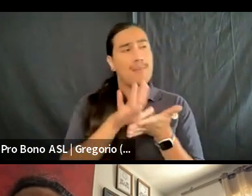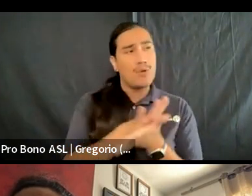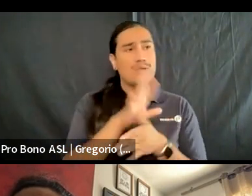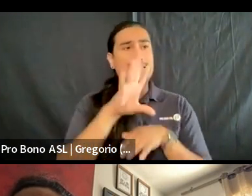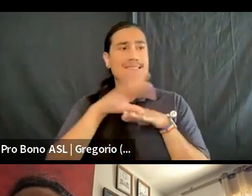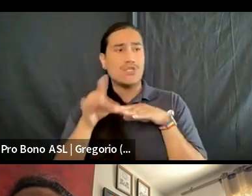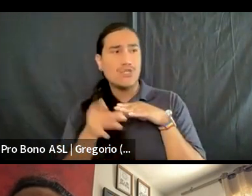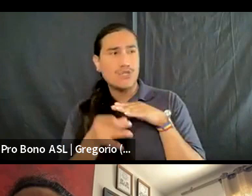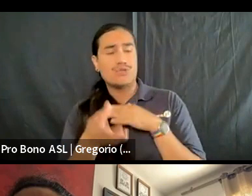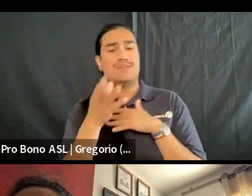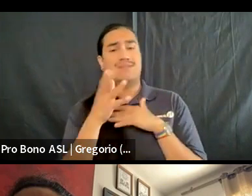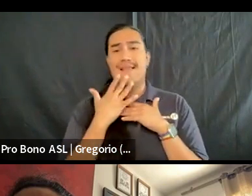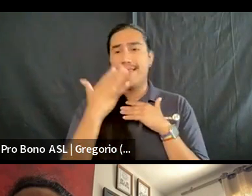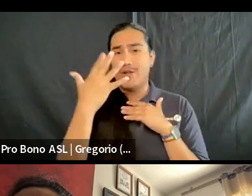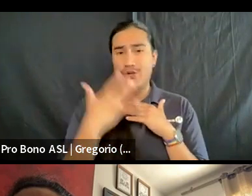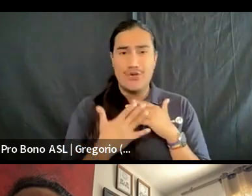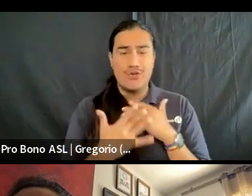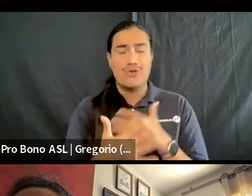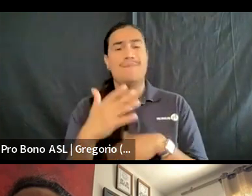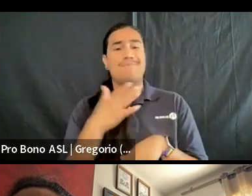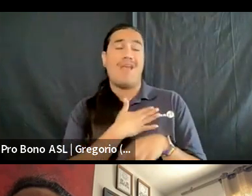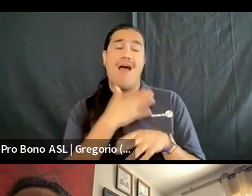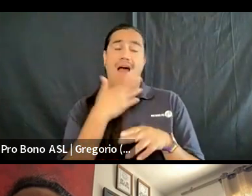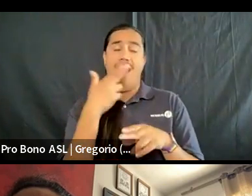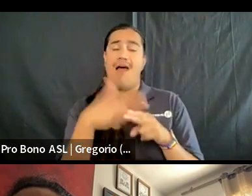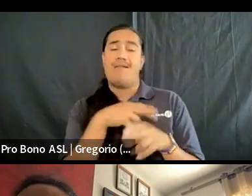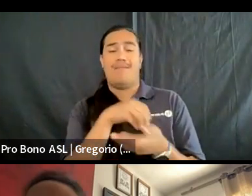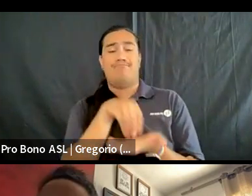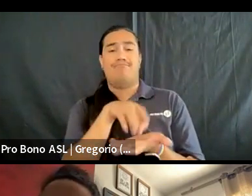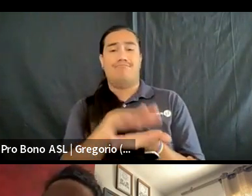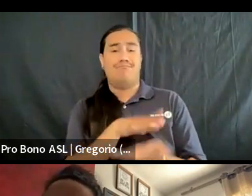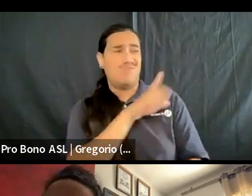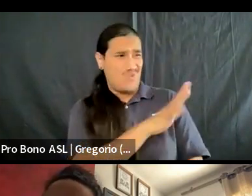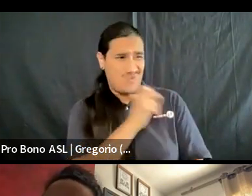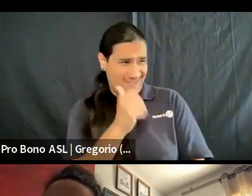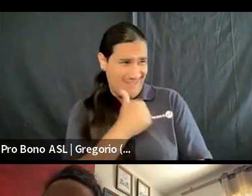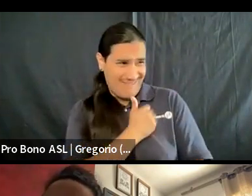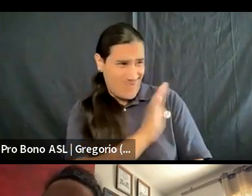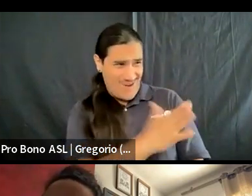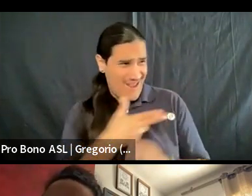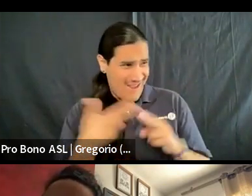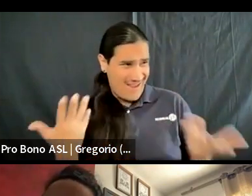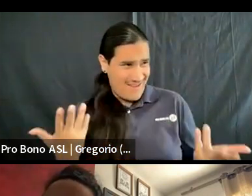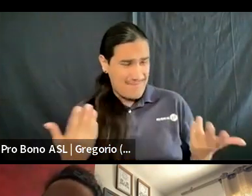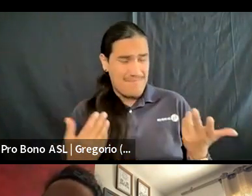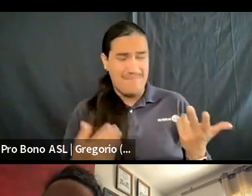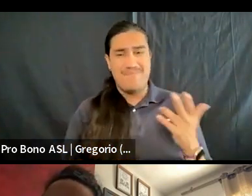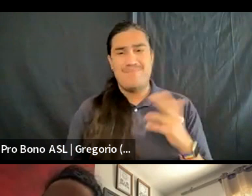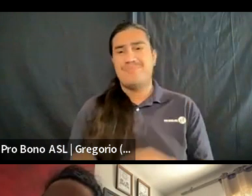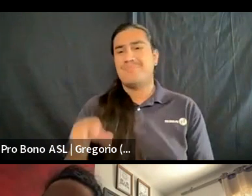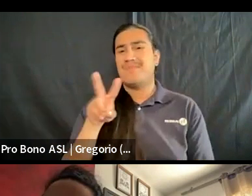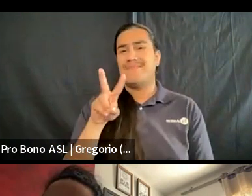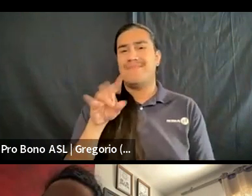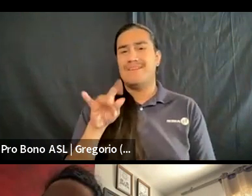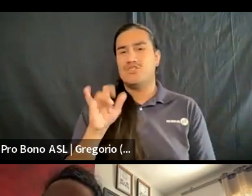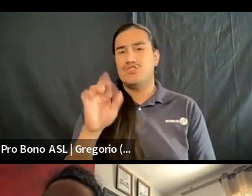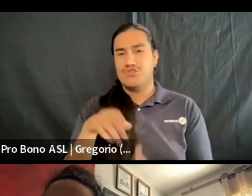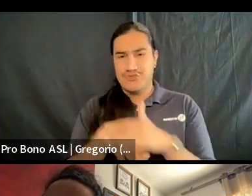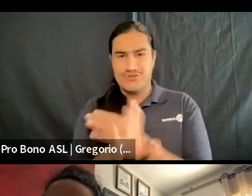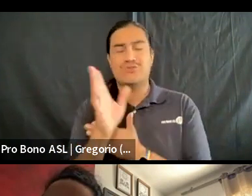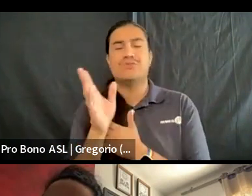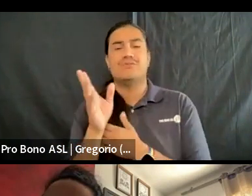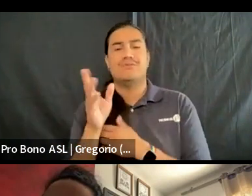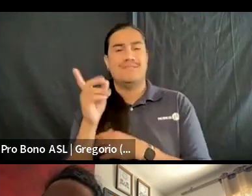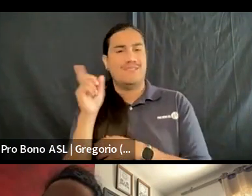stickers, glitter, and I printed my name on it. Yours is missing your name. Victor enters the trailer, hearing the